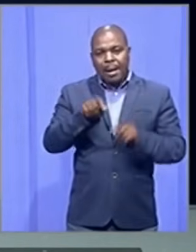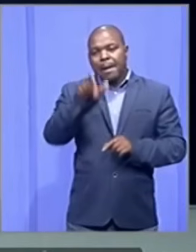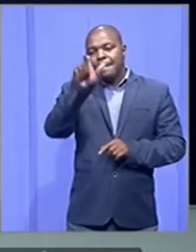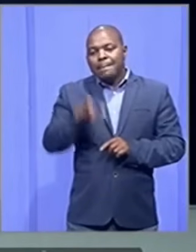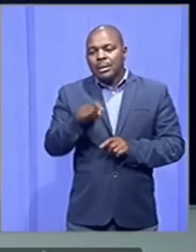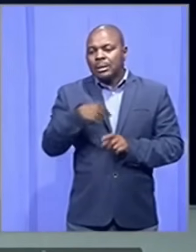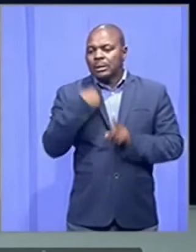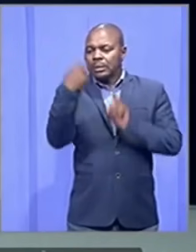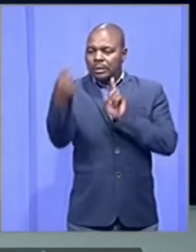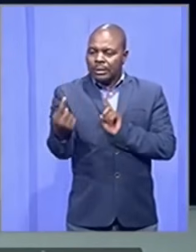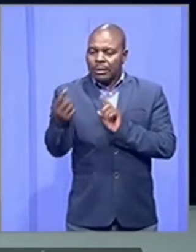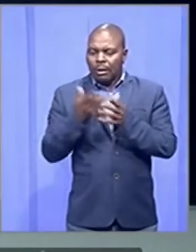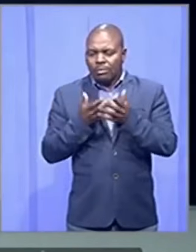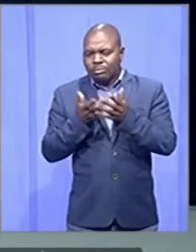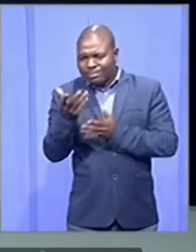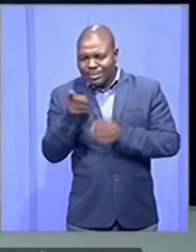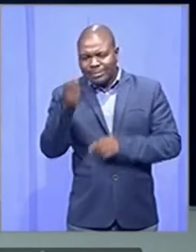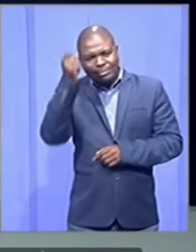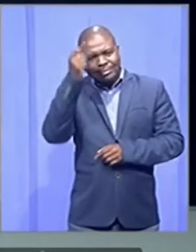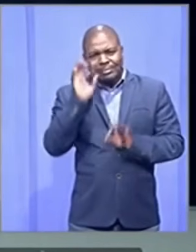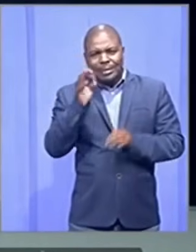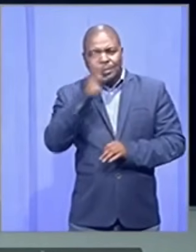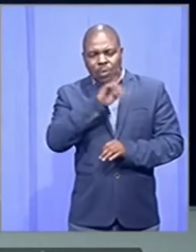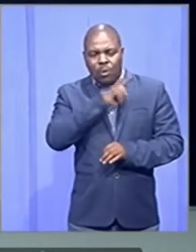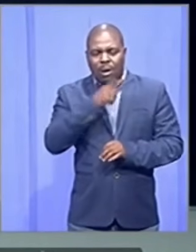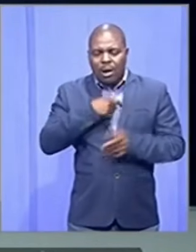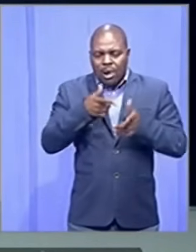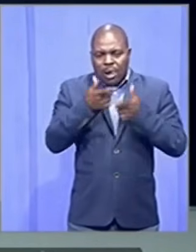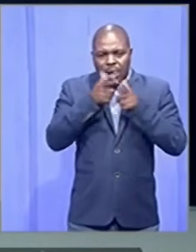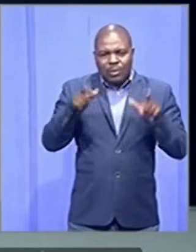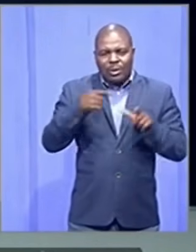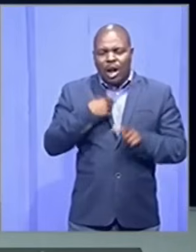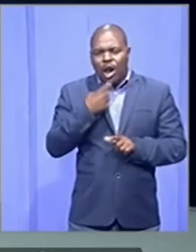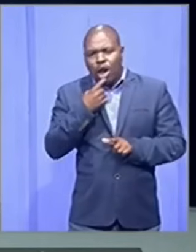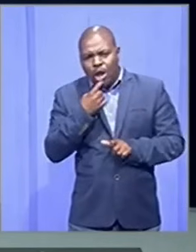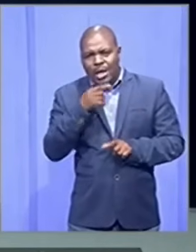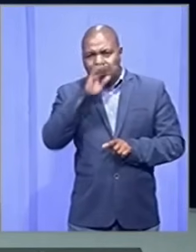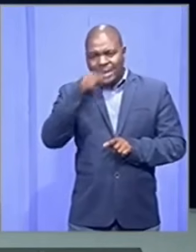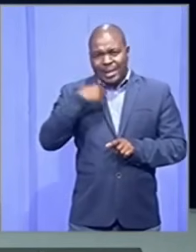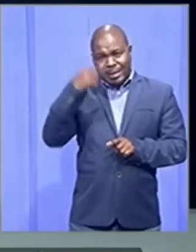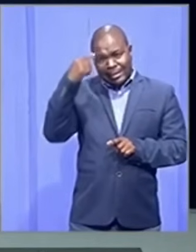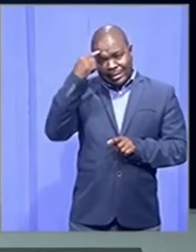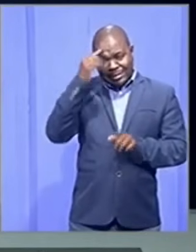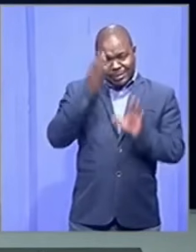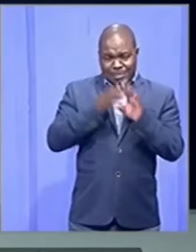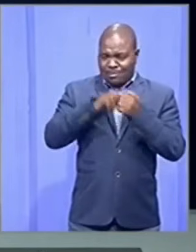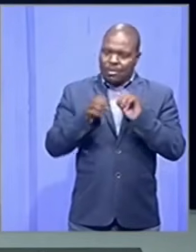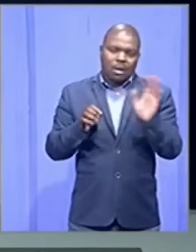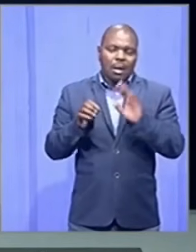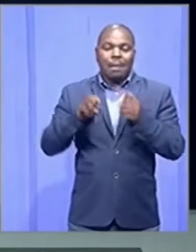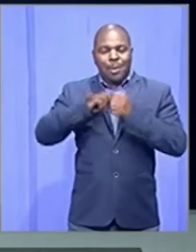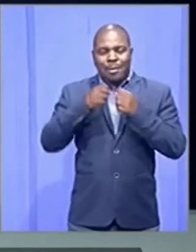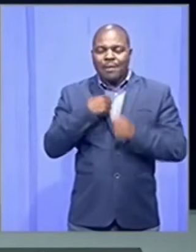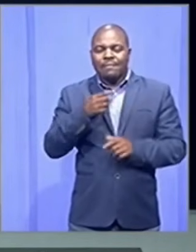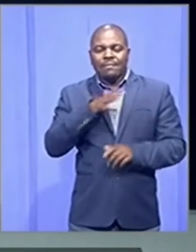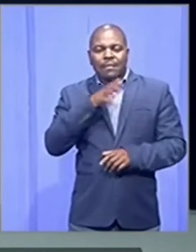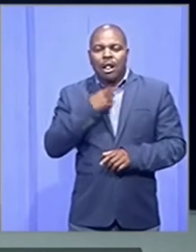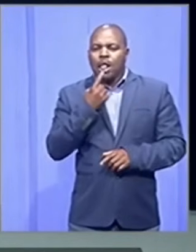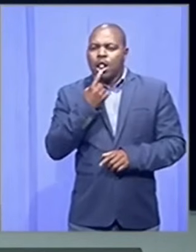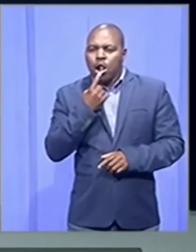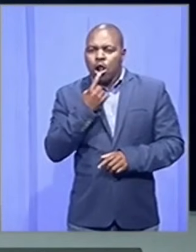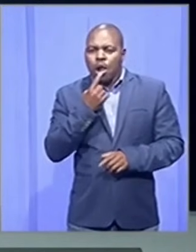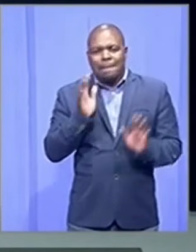nna a sa utlwisising hore ka nnete the way ke buang ka teng ha e mine hore ha ke hantle ka mona problem empa e le puo ke hona e le hore